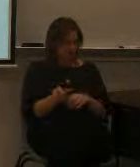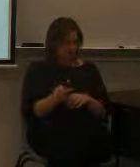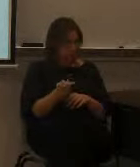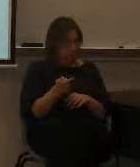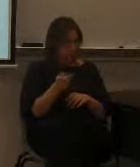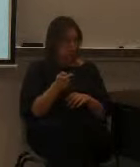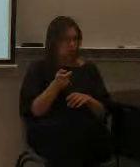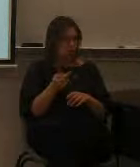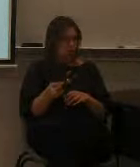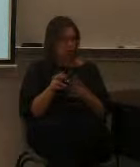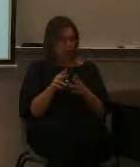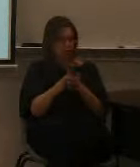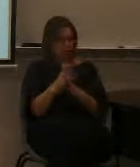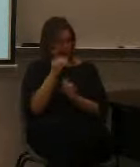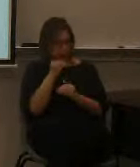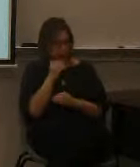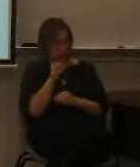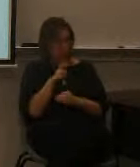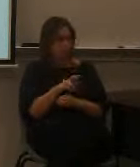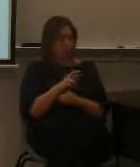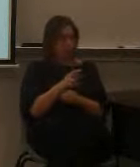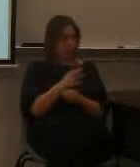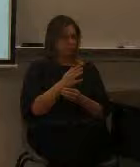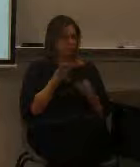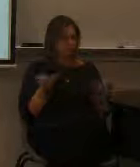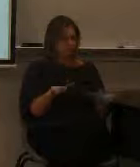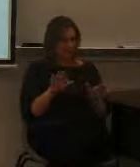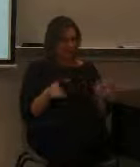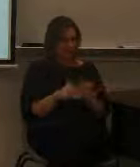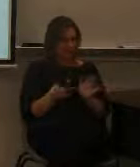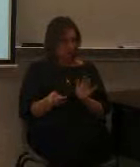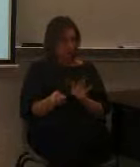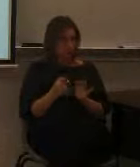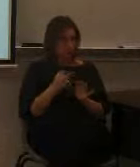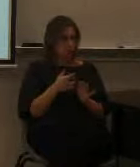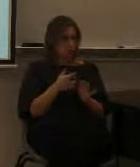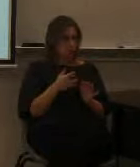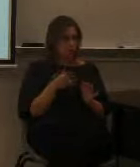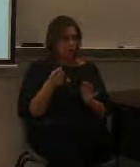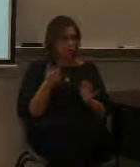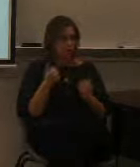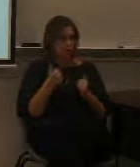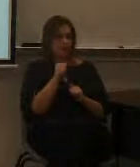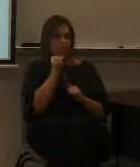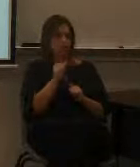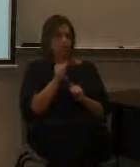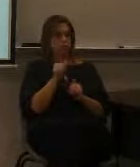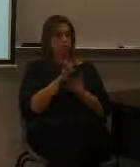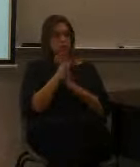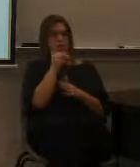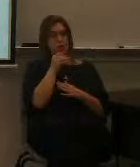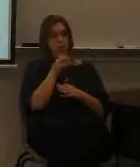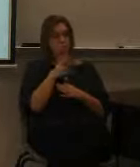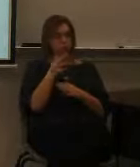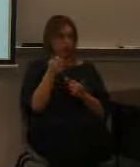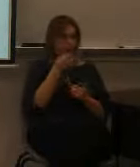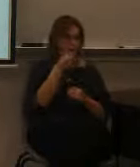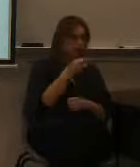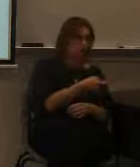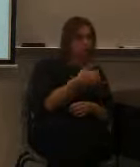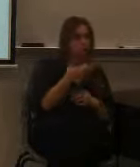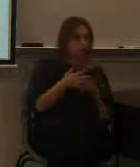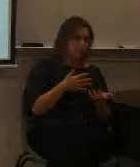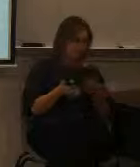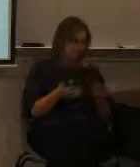organisms that are being eaten or trying not to be eaten and trying to eat other organisms. And so